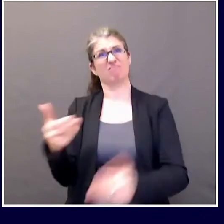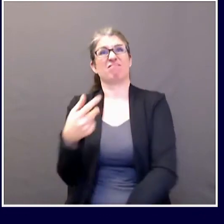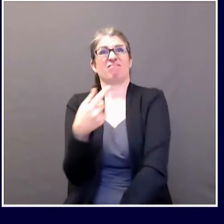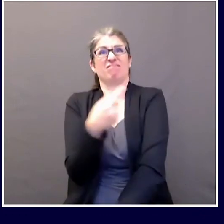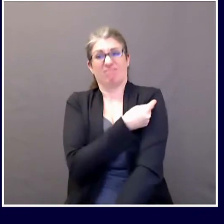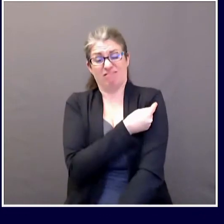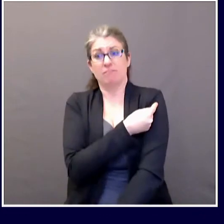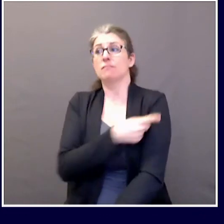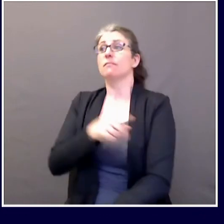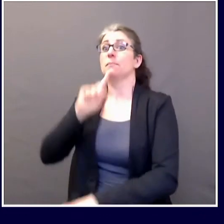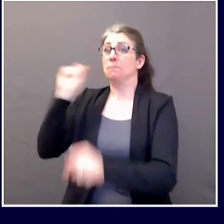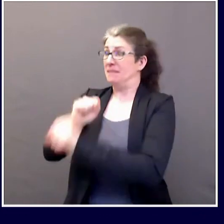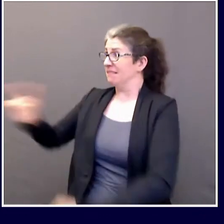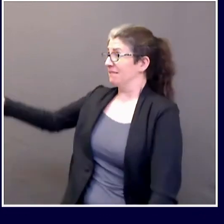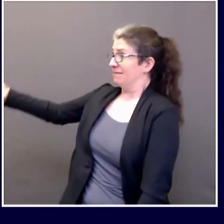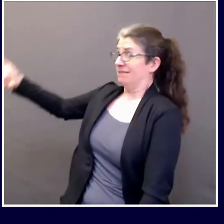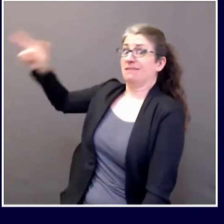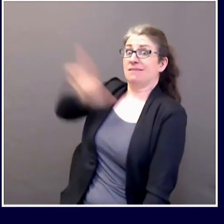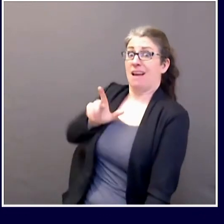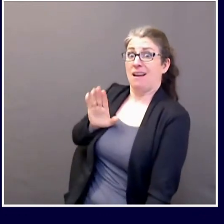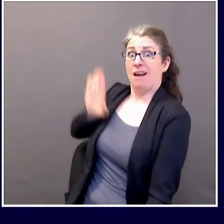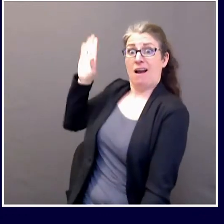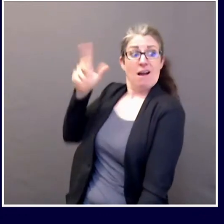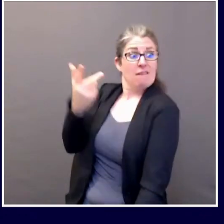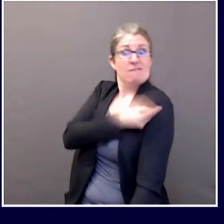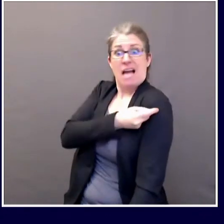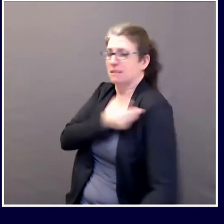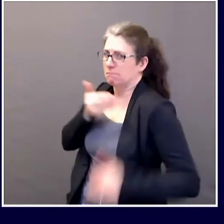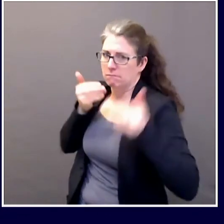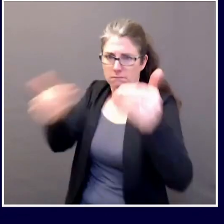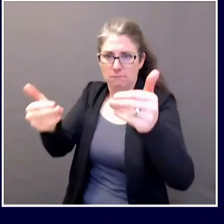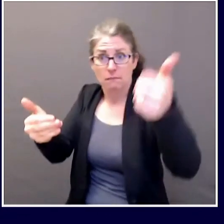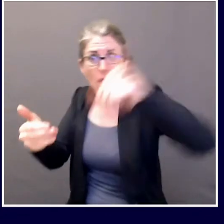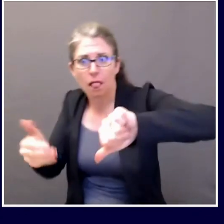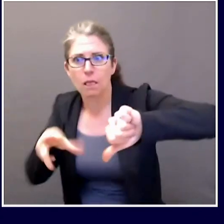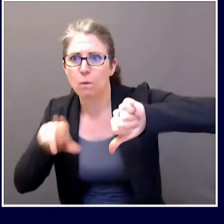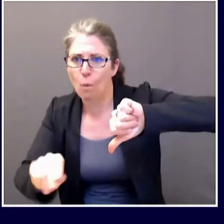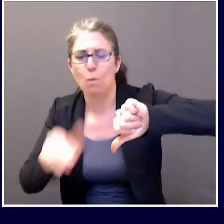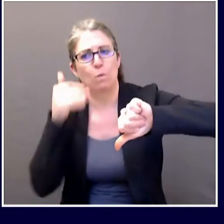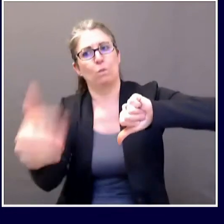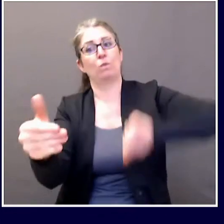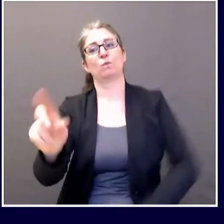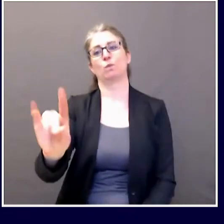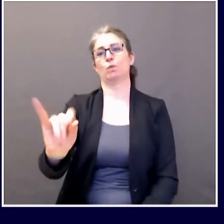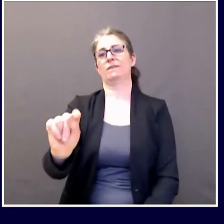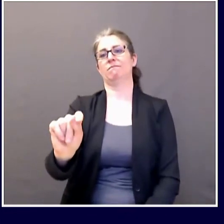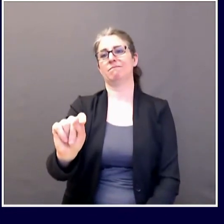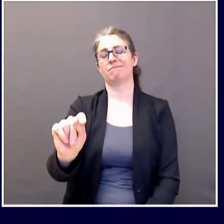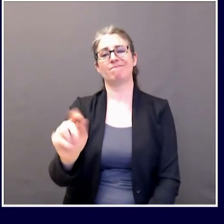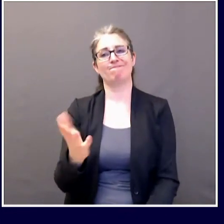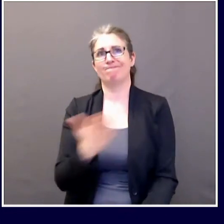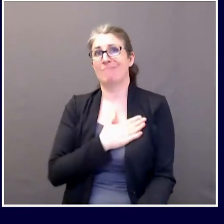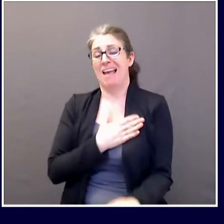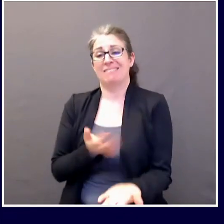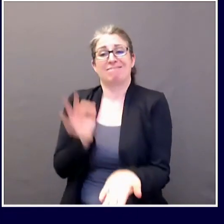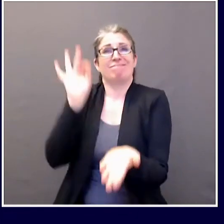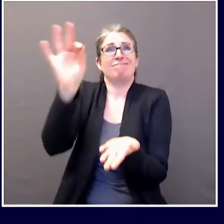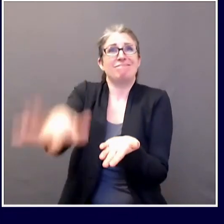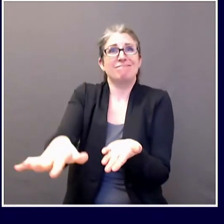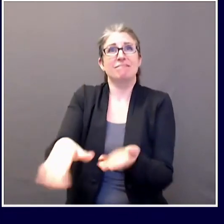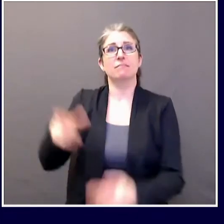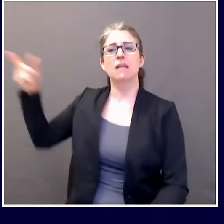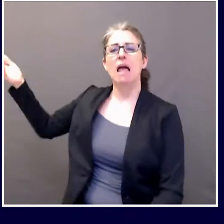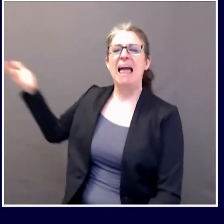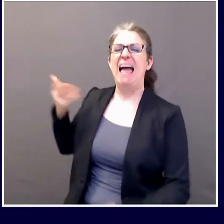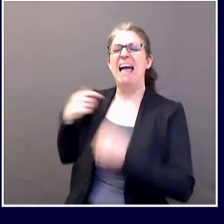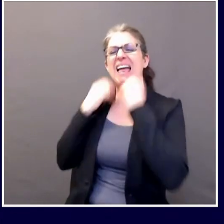you. In a pandemic, waiting for the vaccine you might want rather than the vaccine that you have